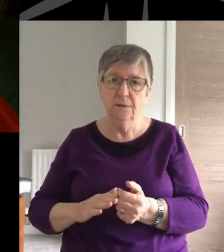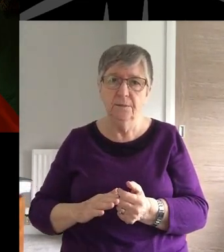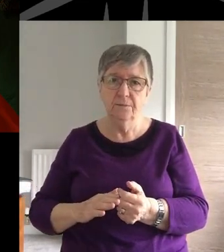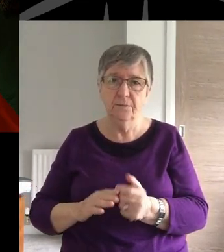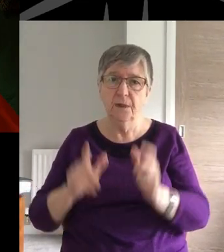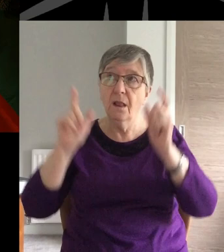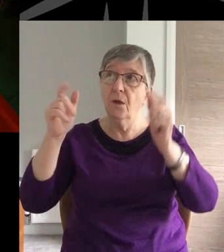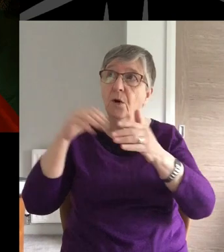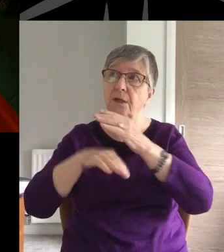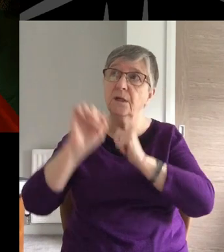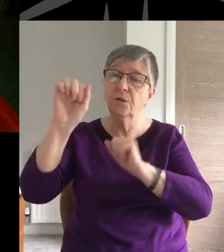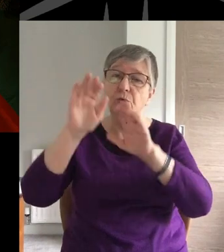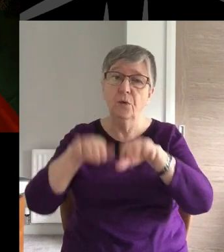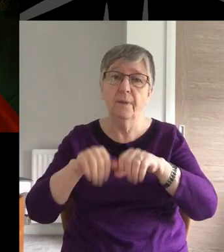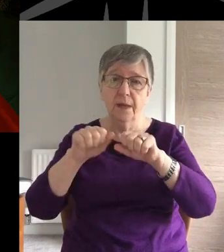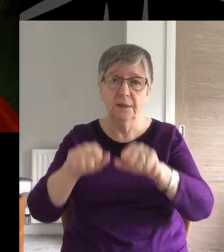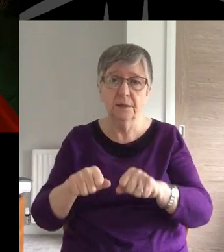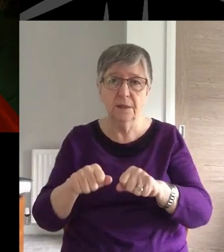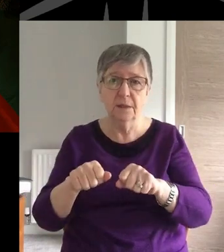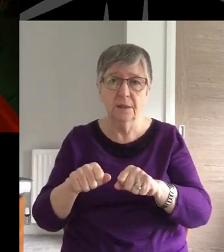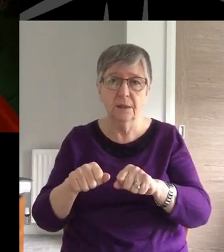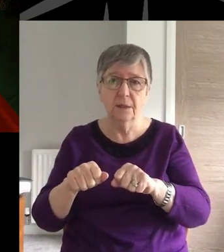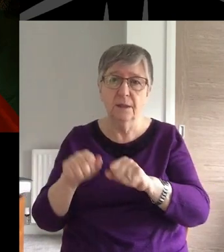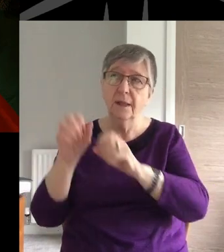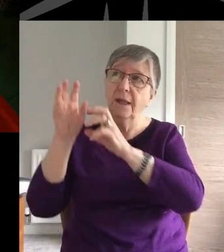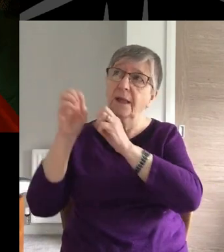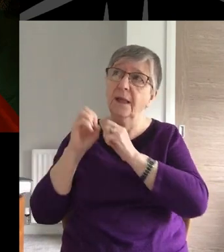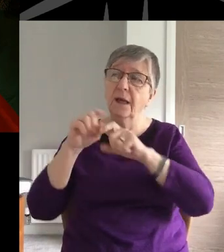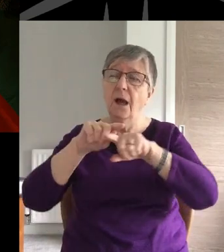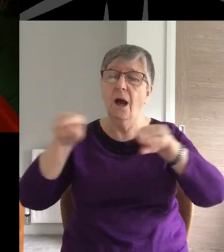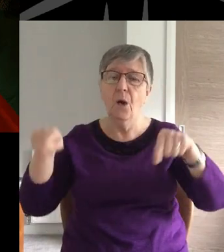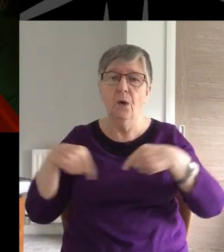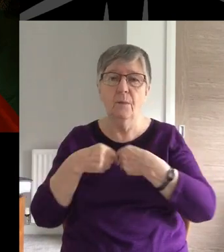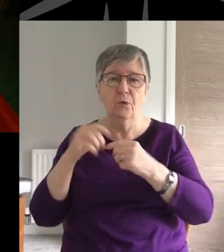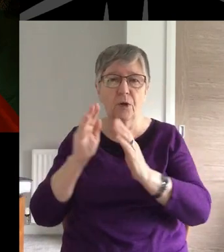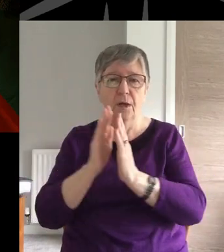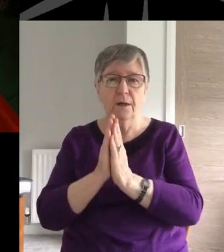Lord, in your mercy, hear our prayer.